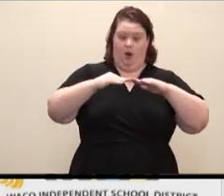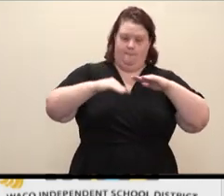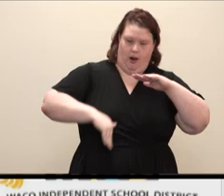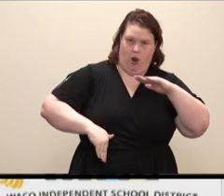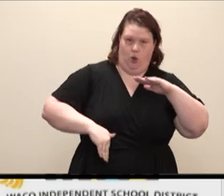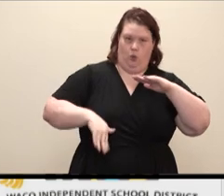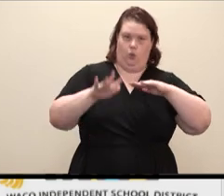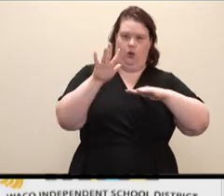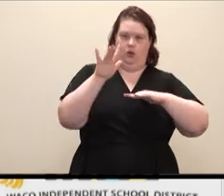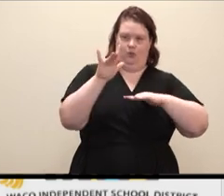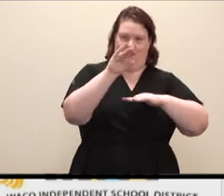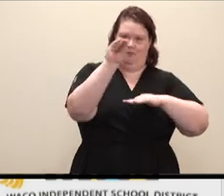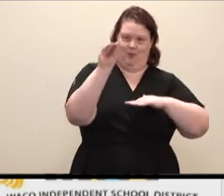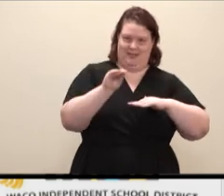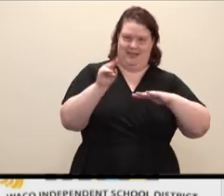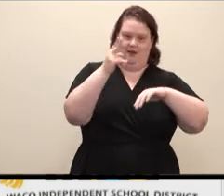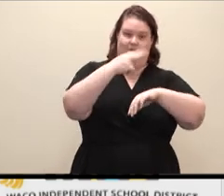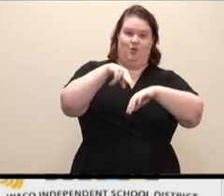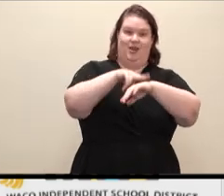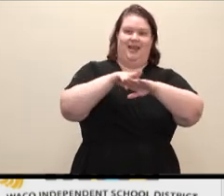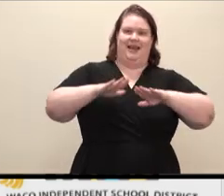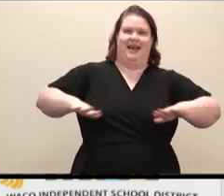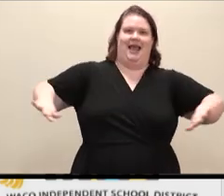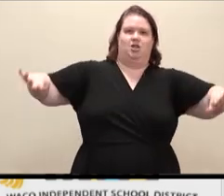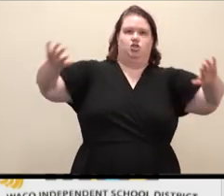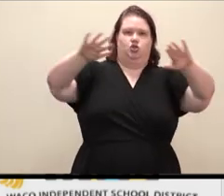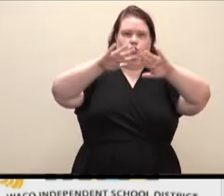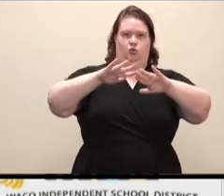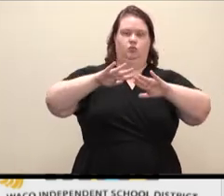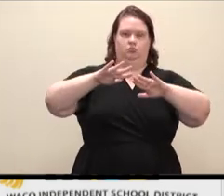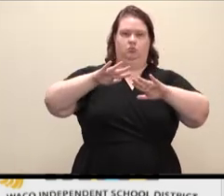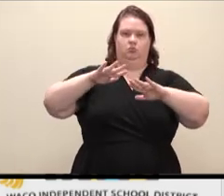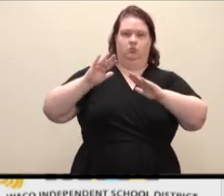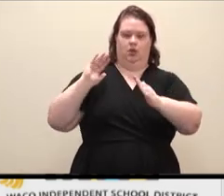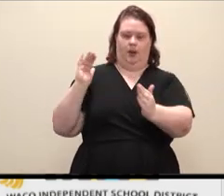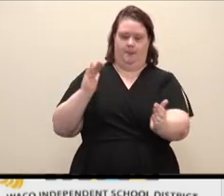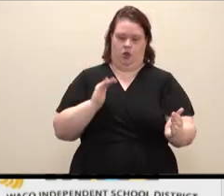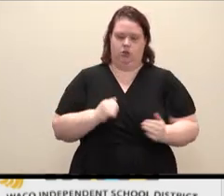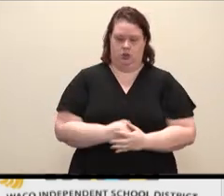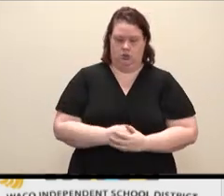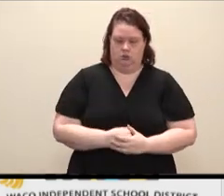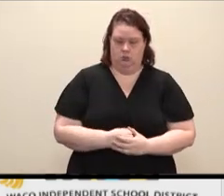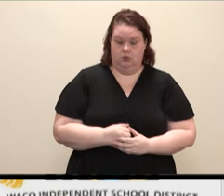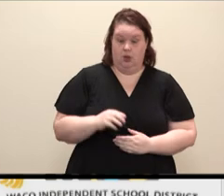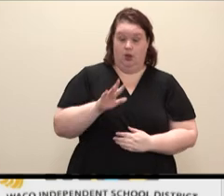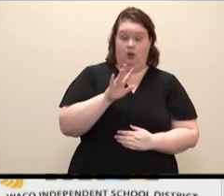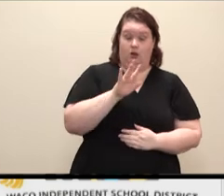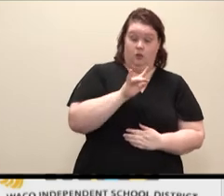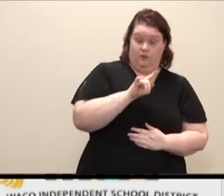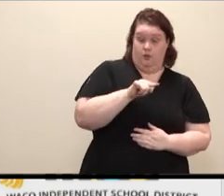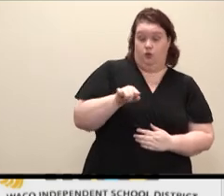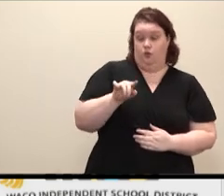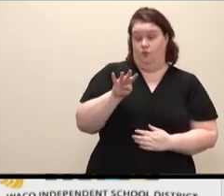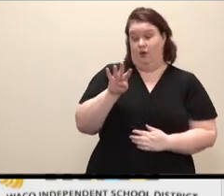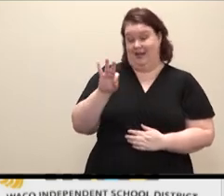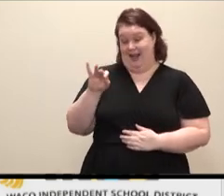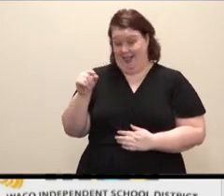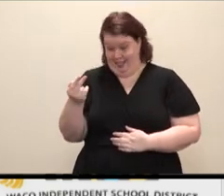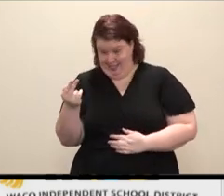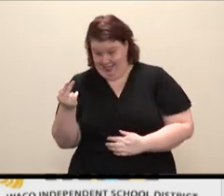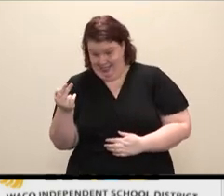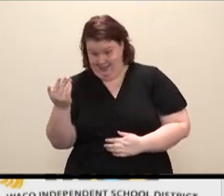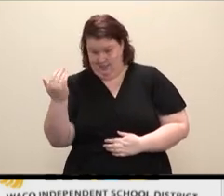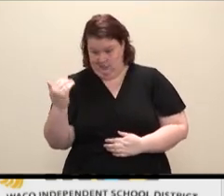25th percentile nationally. So this is the district's, and you can see that next spot, 25th to 49. So